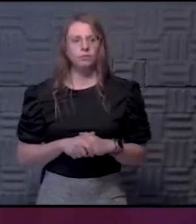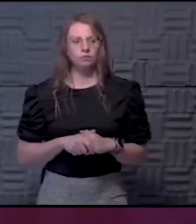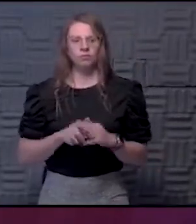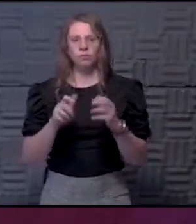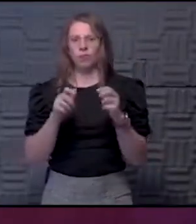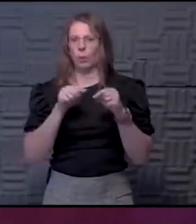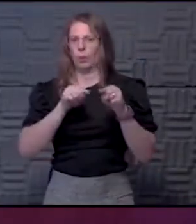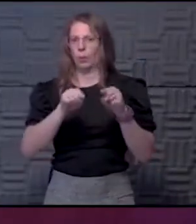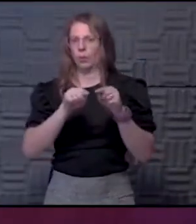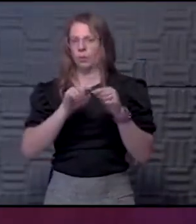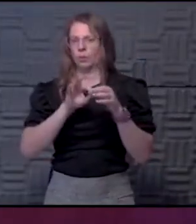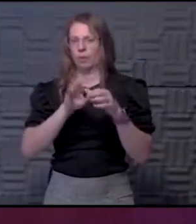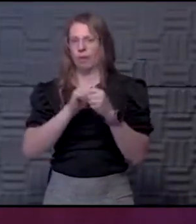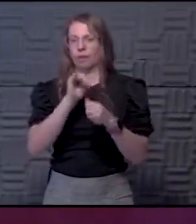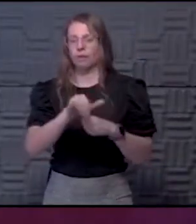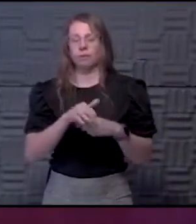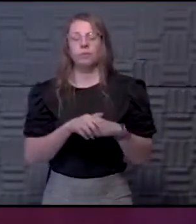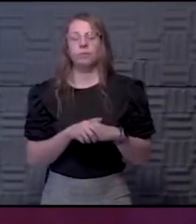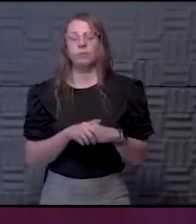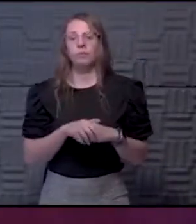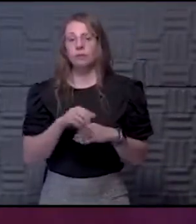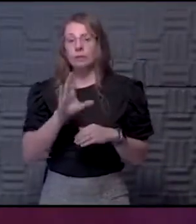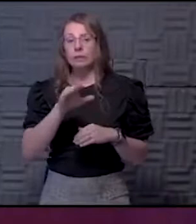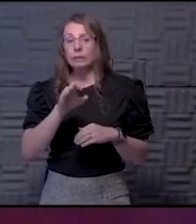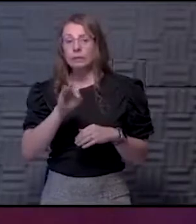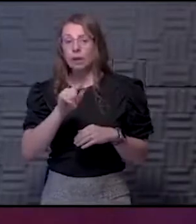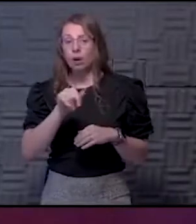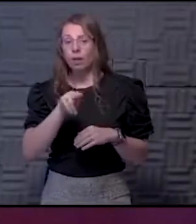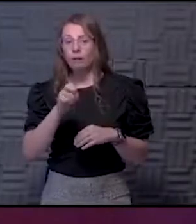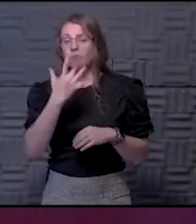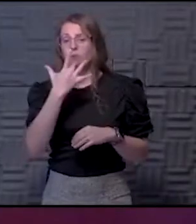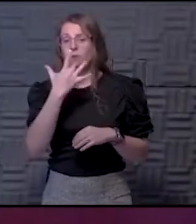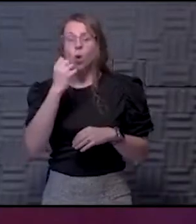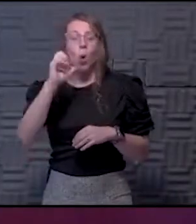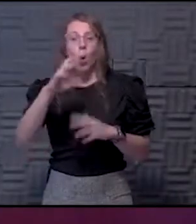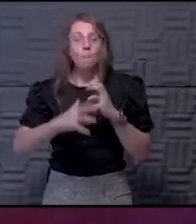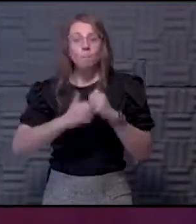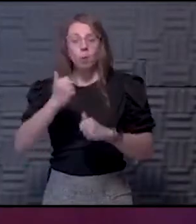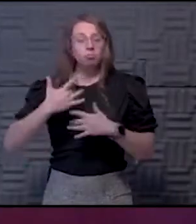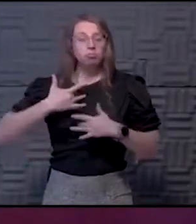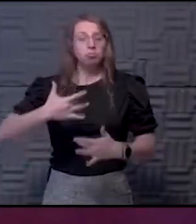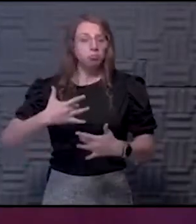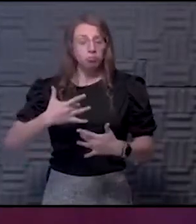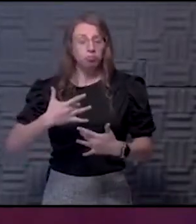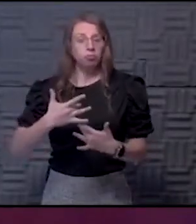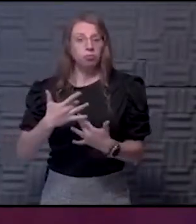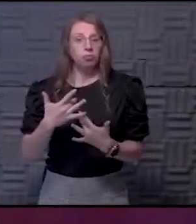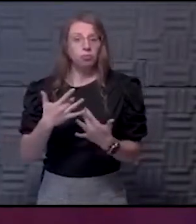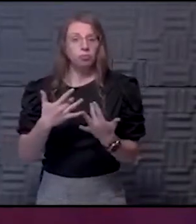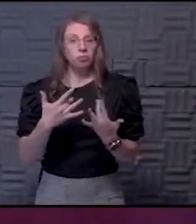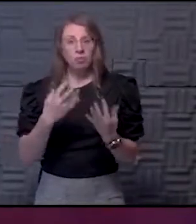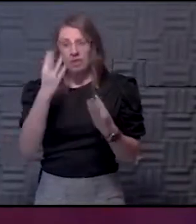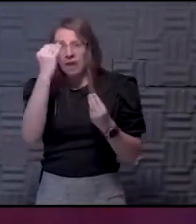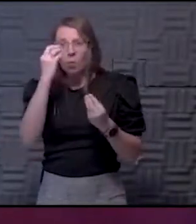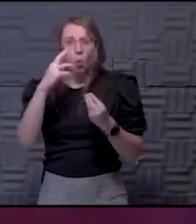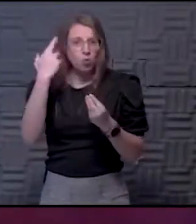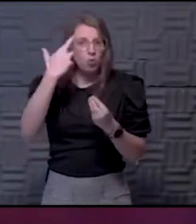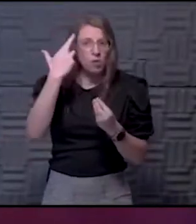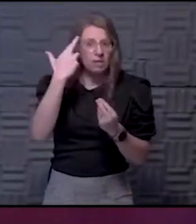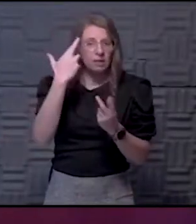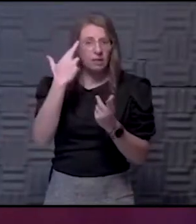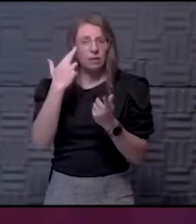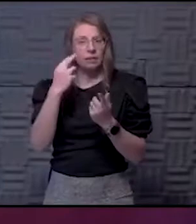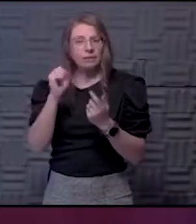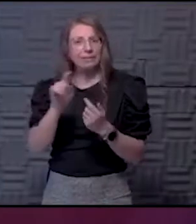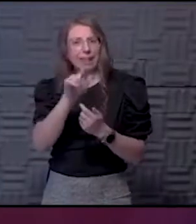lines, Carolyn, is there a preferred or a most common thinking or reasoning style